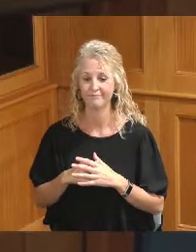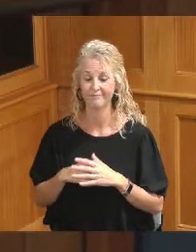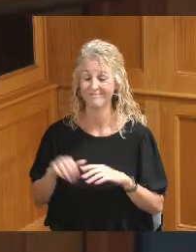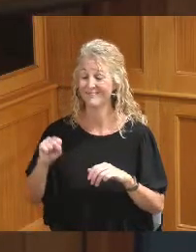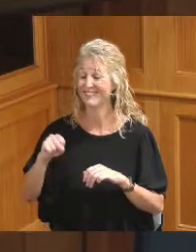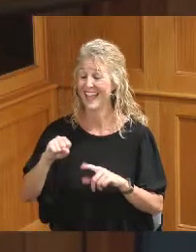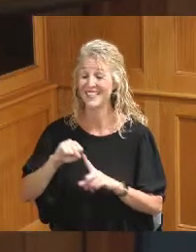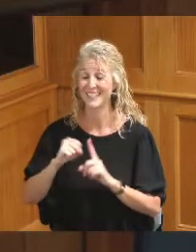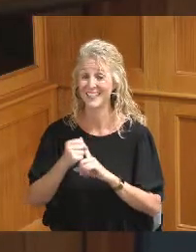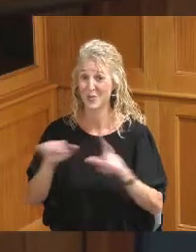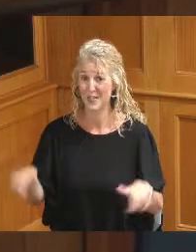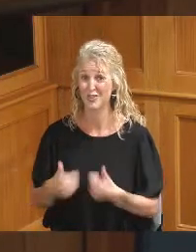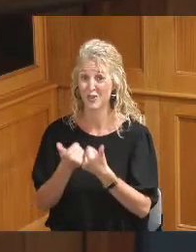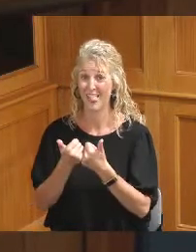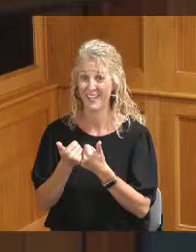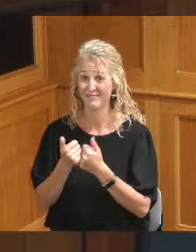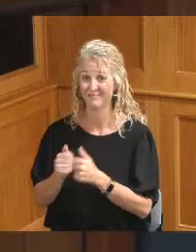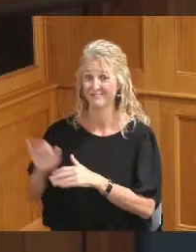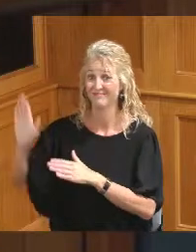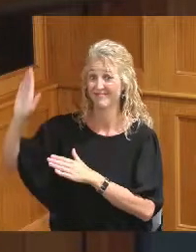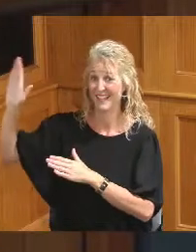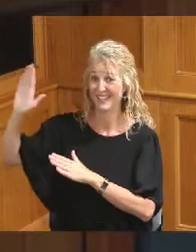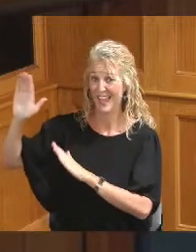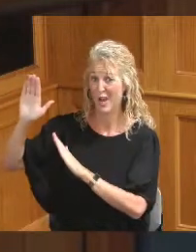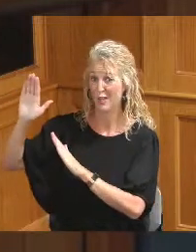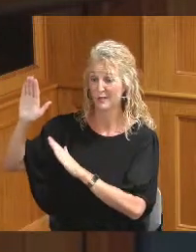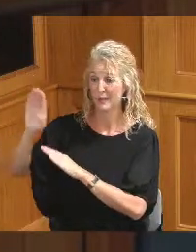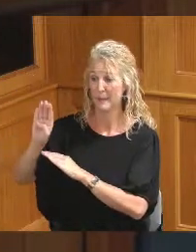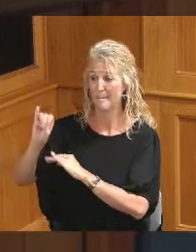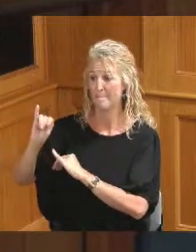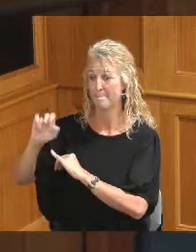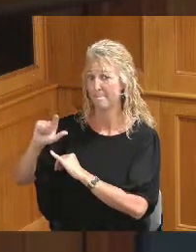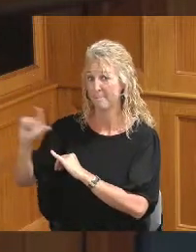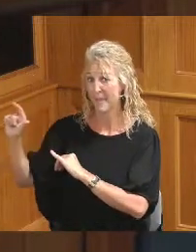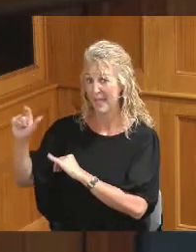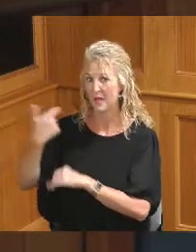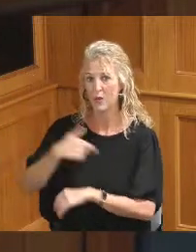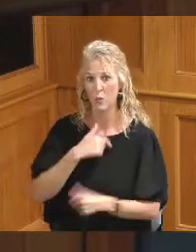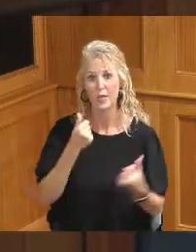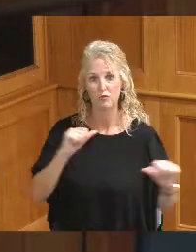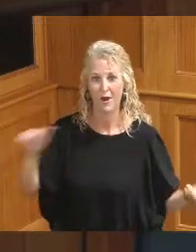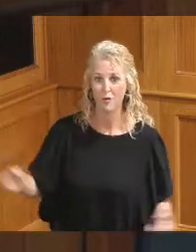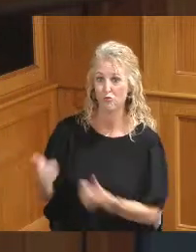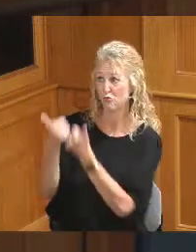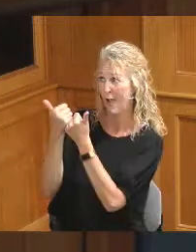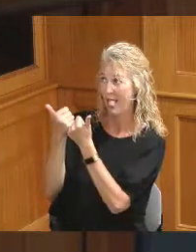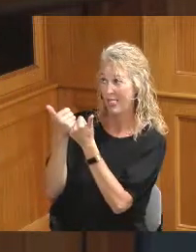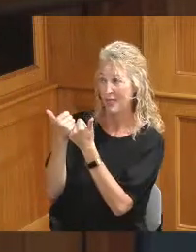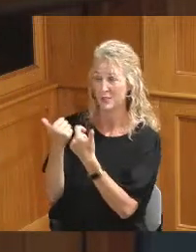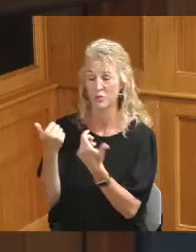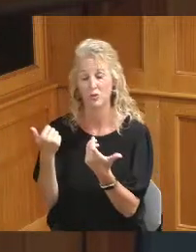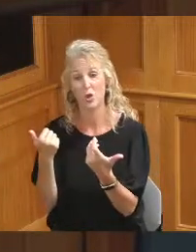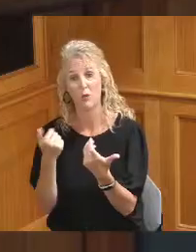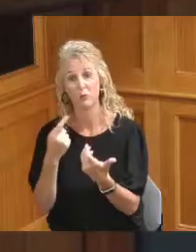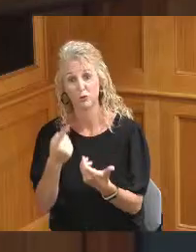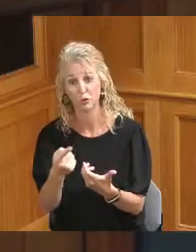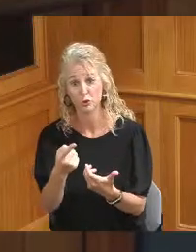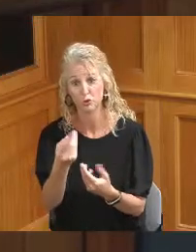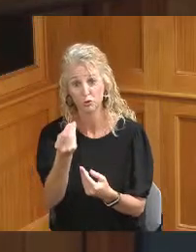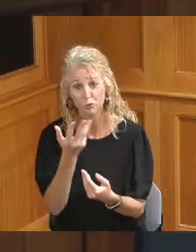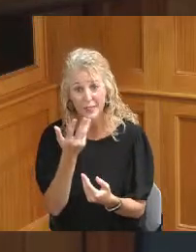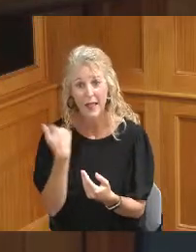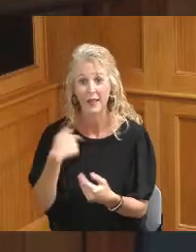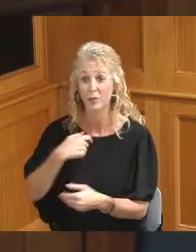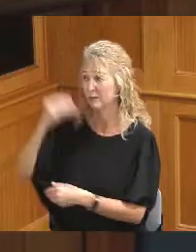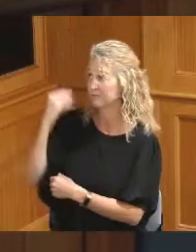challenging some of these bills that will be coming forward and being able to hear from you all directly to the people that are actually writing these laws.